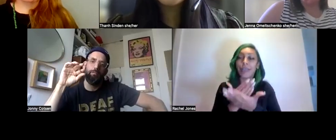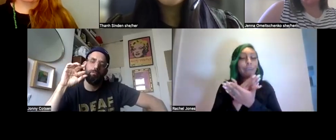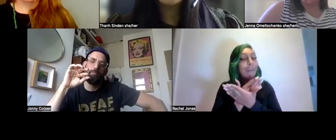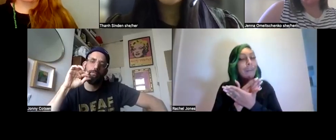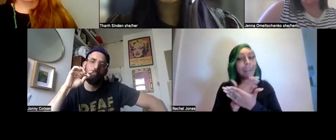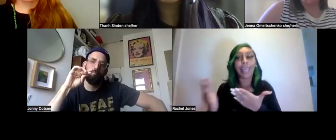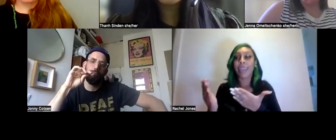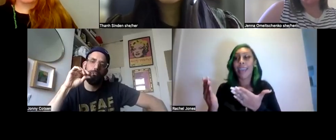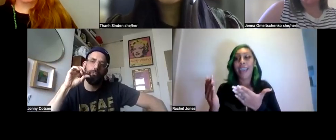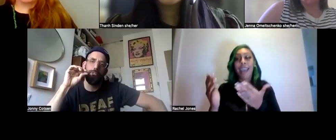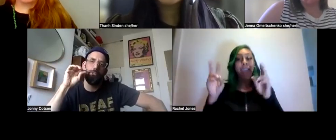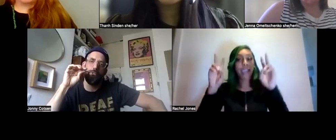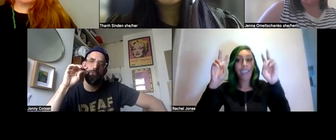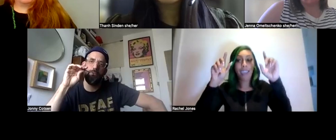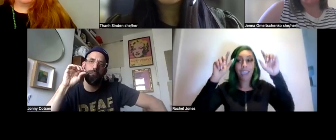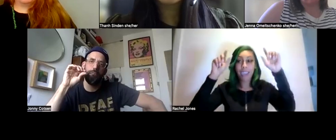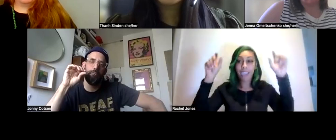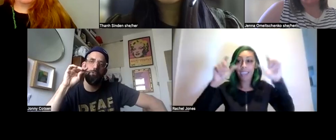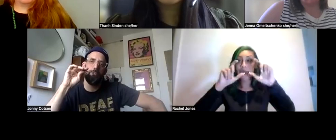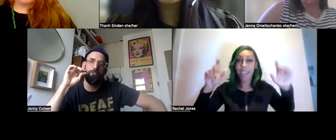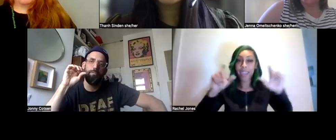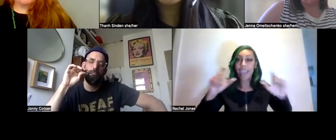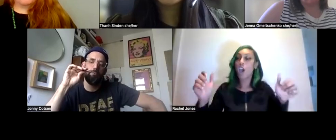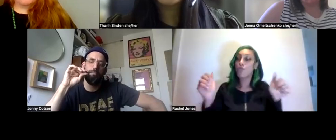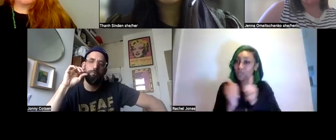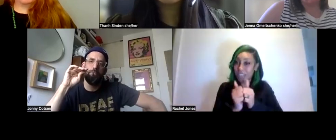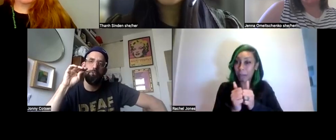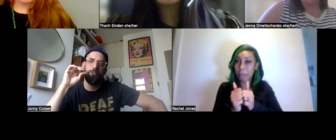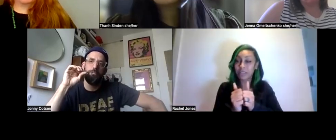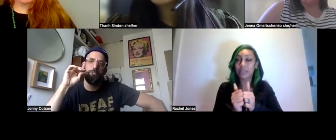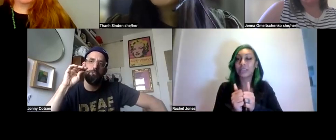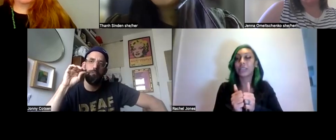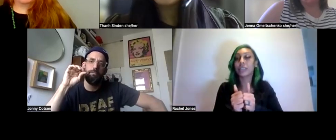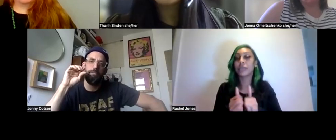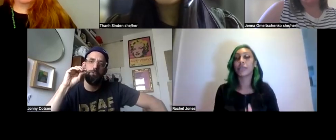terms of agreement. There's kind of very well,